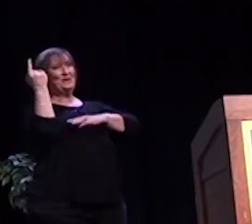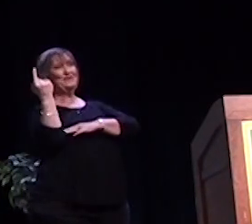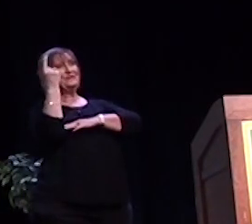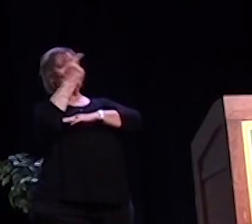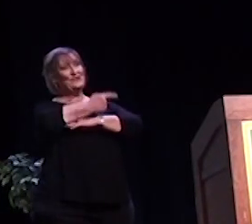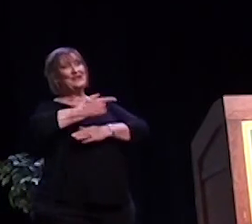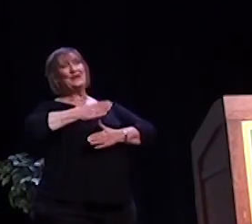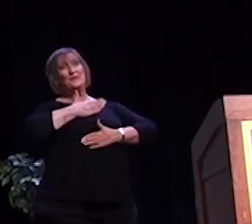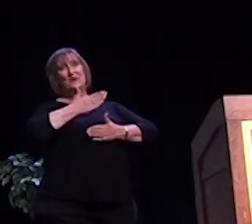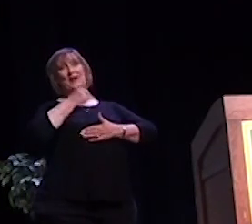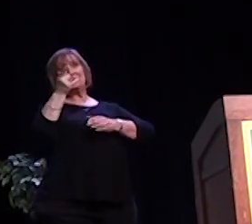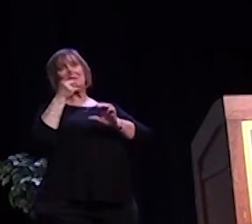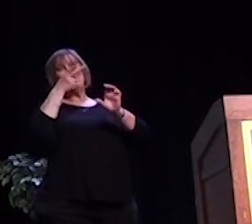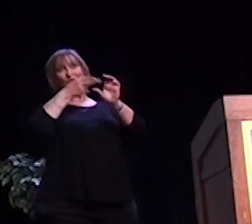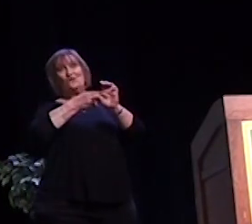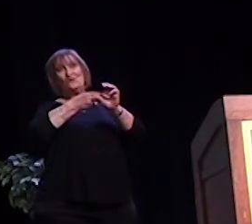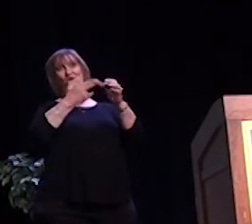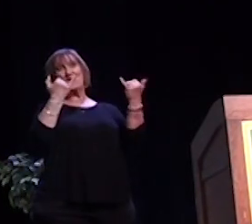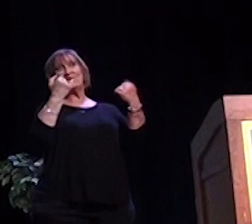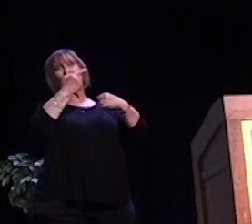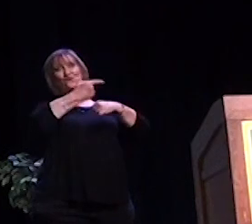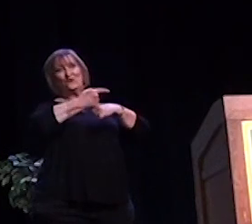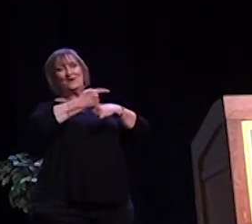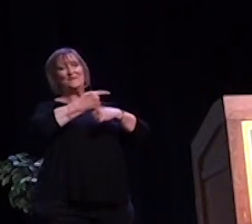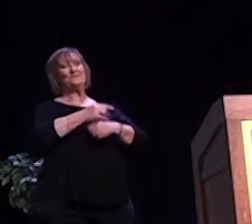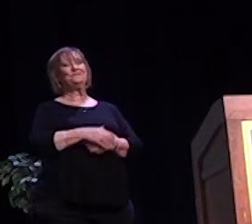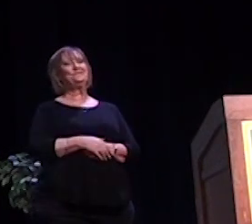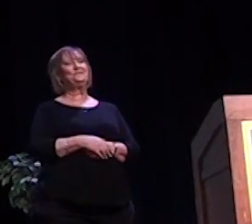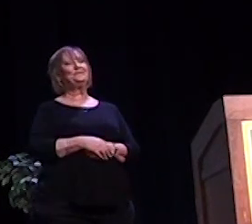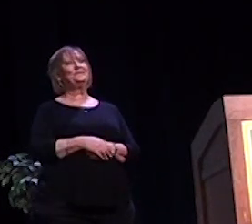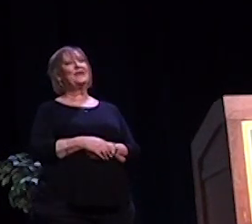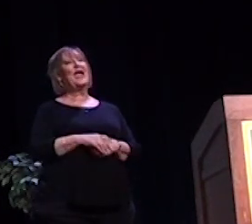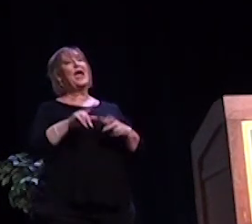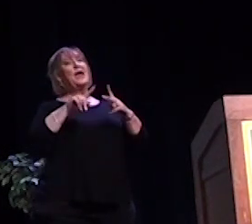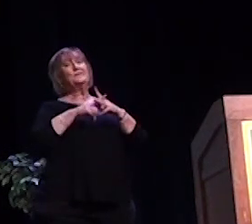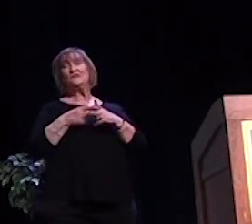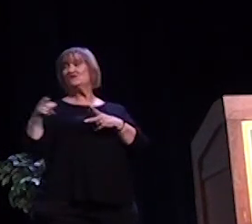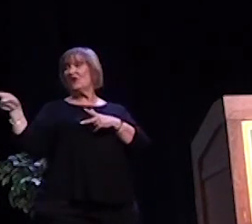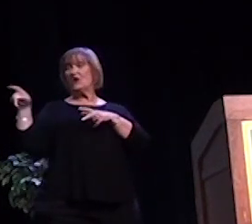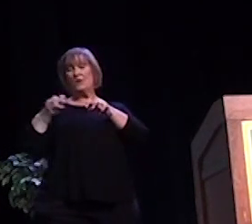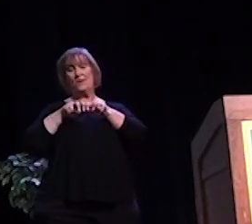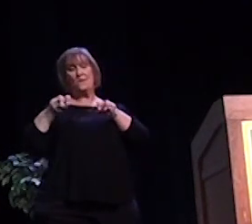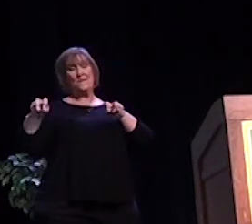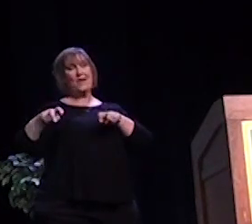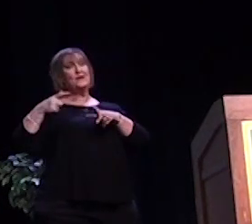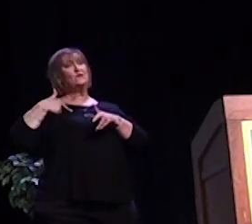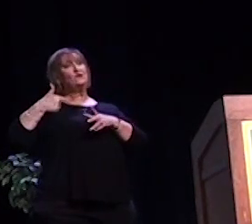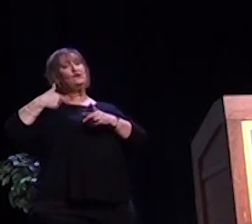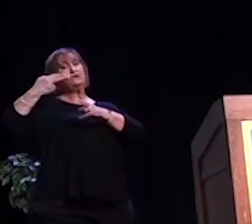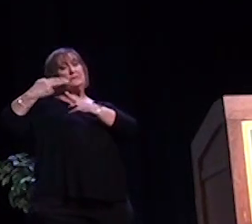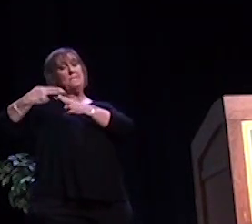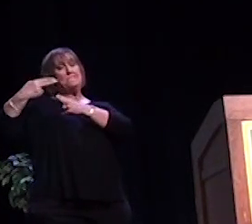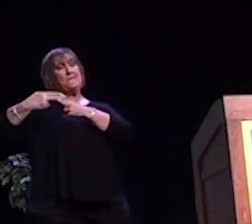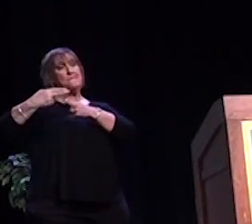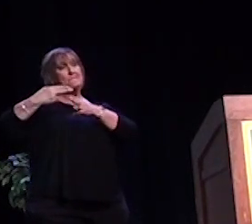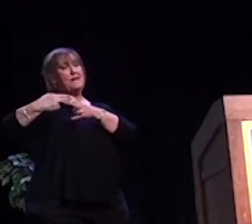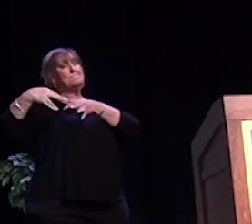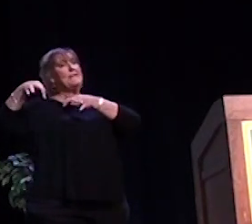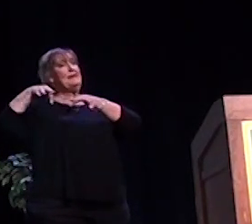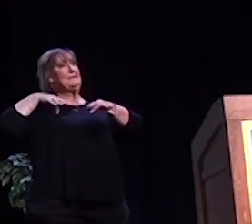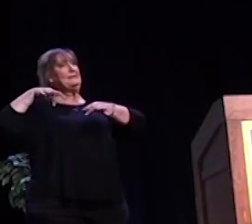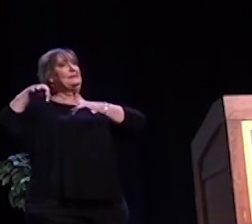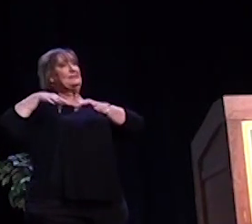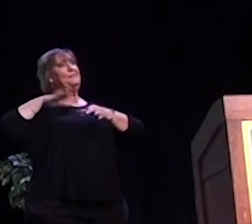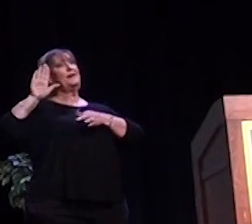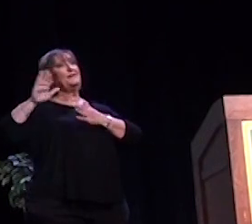you're here for us for this panel. We're going to start by having each one of our panelists introduce themselves and describe a program